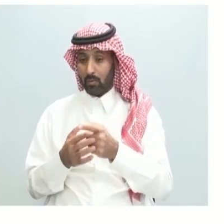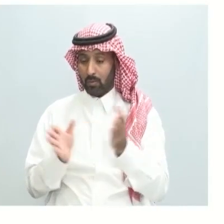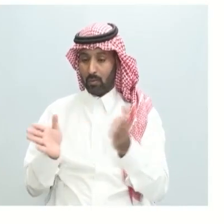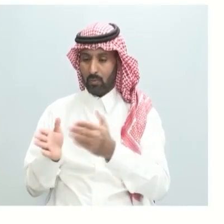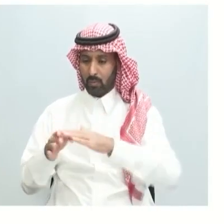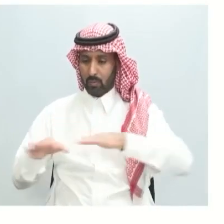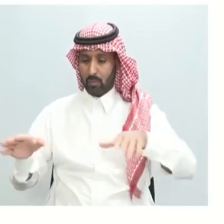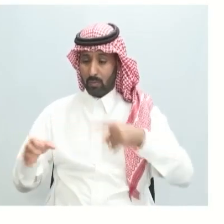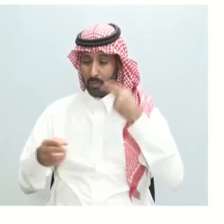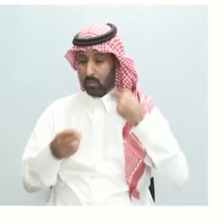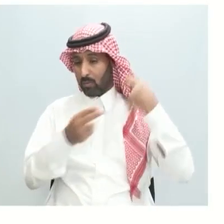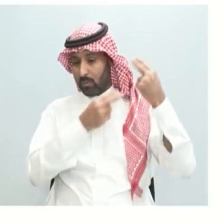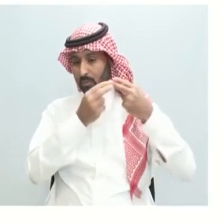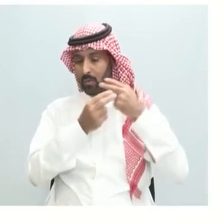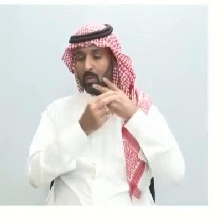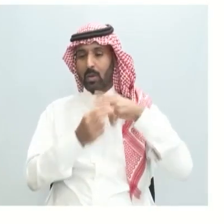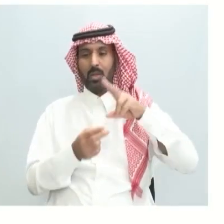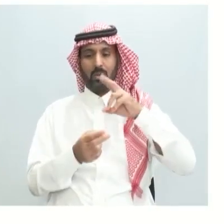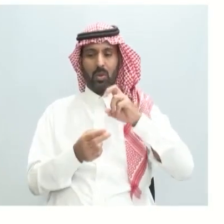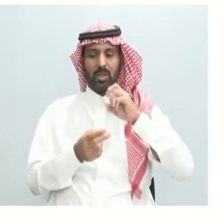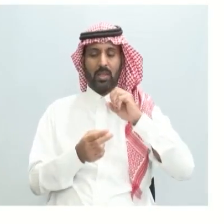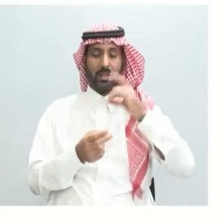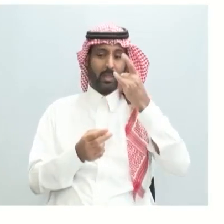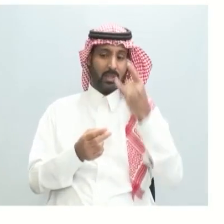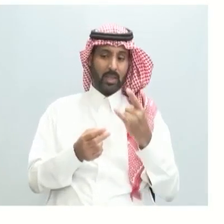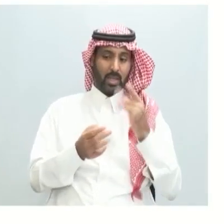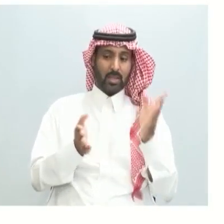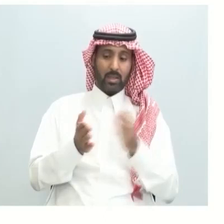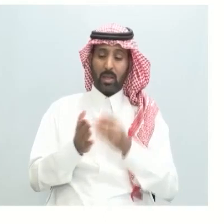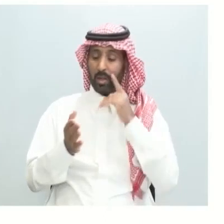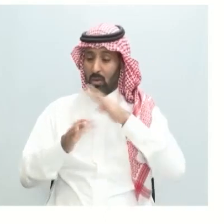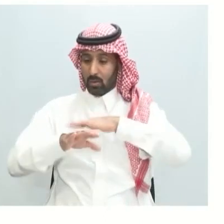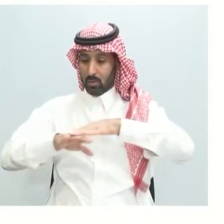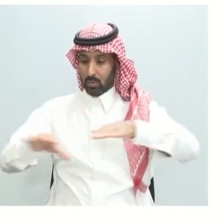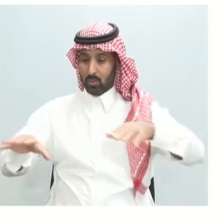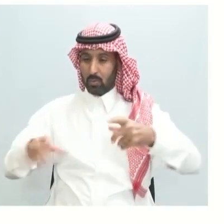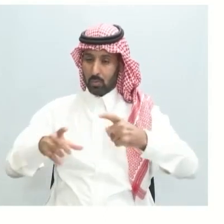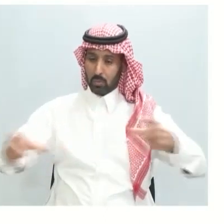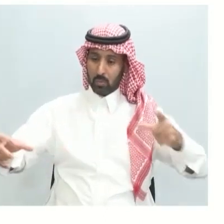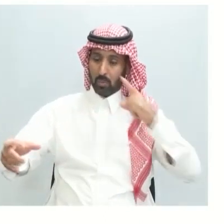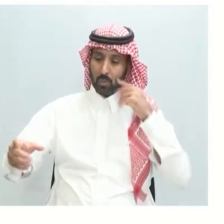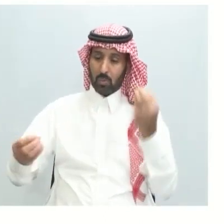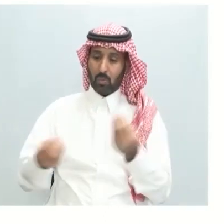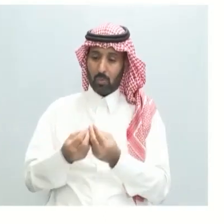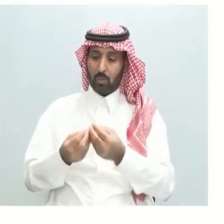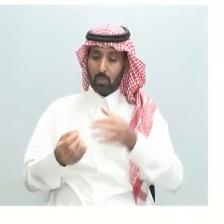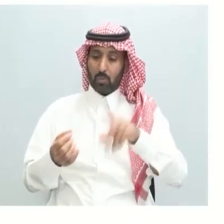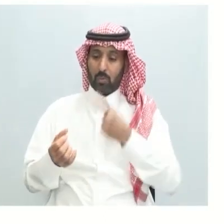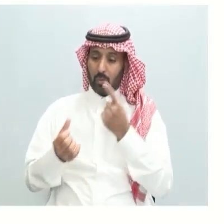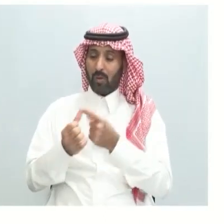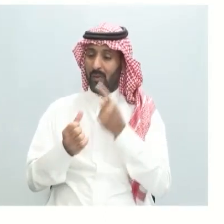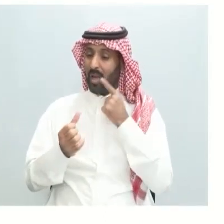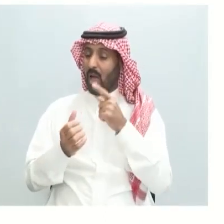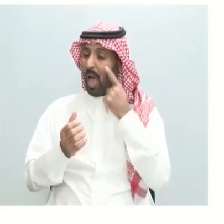on the World Heritage List in 2010. It has been restored to a large extent, and it has the potential to become one of the